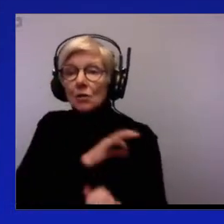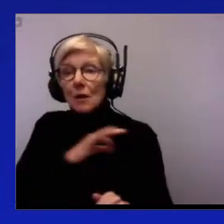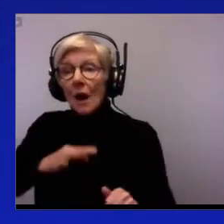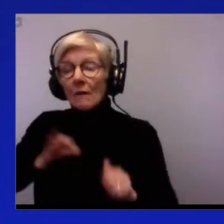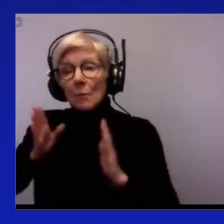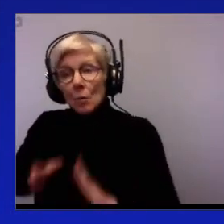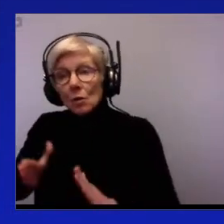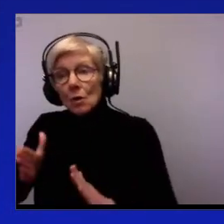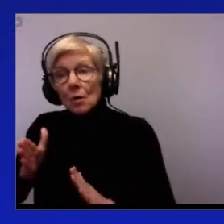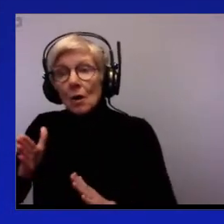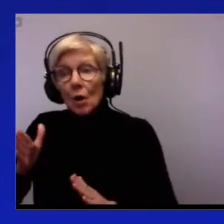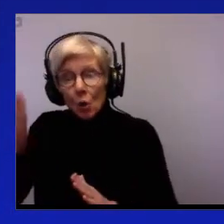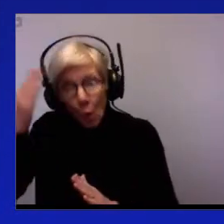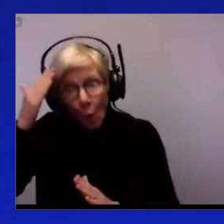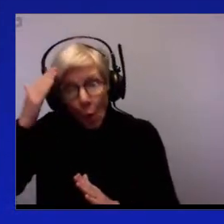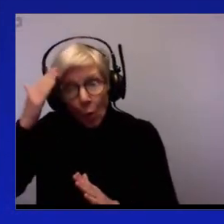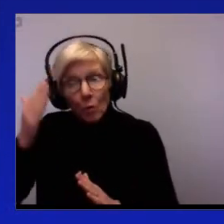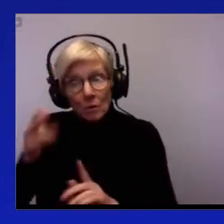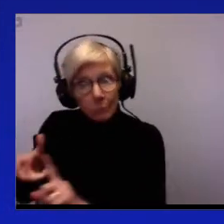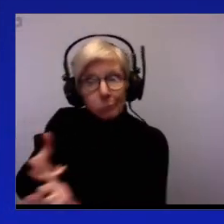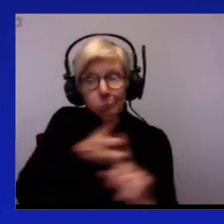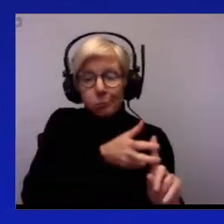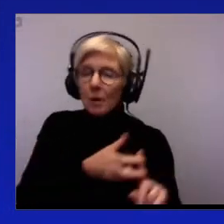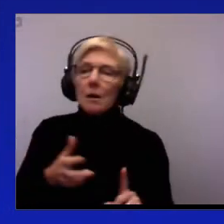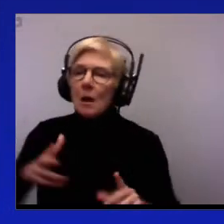they're going there, but when they do go, and what we've done